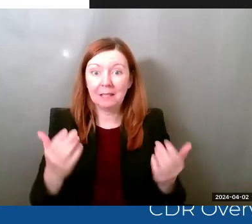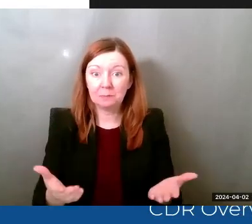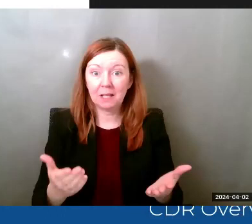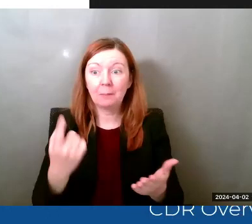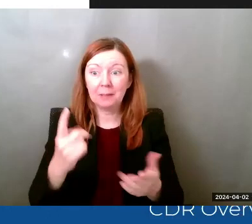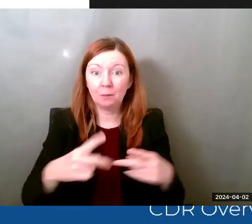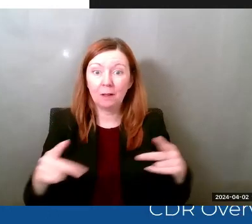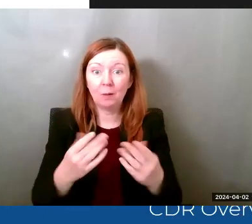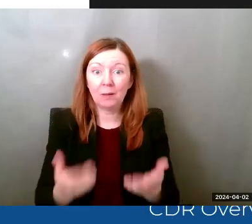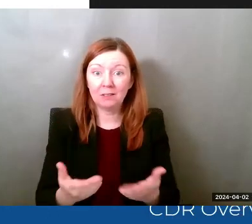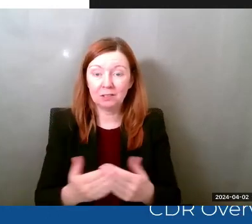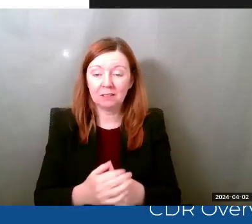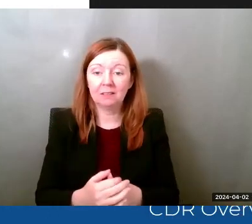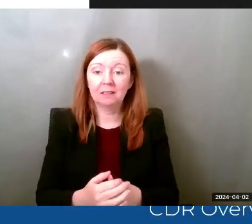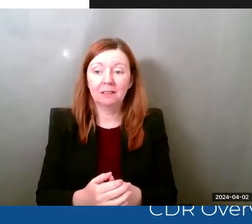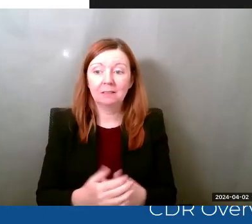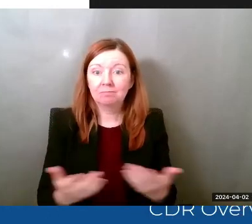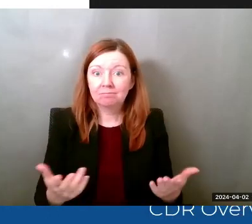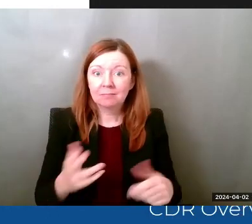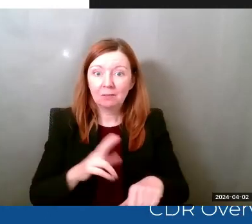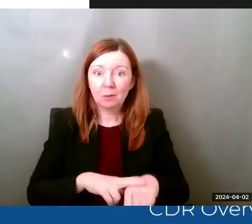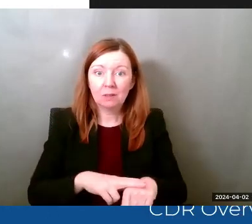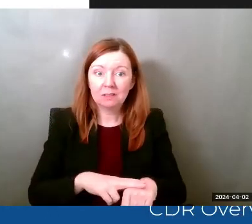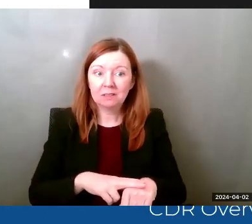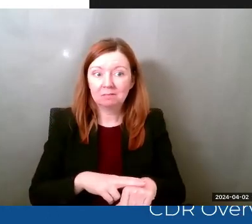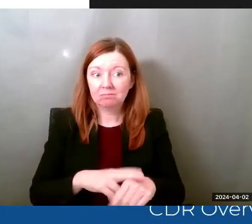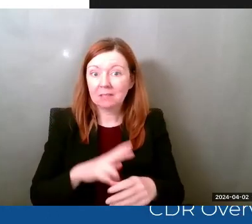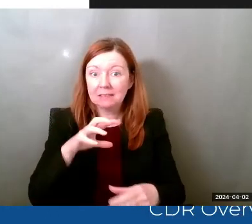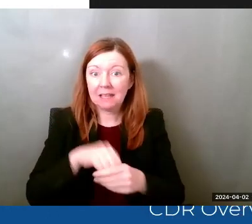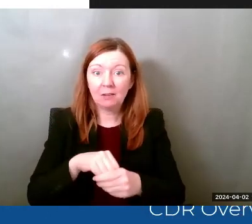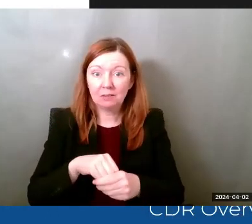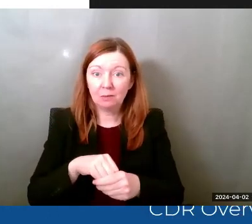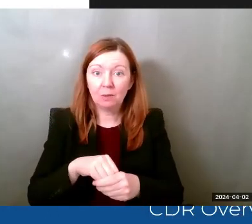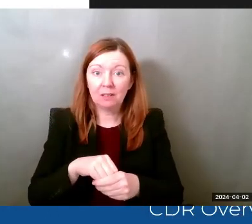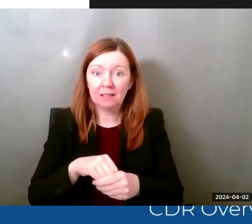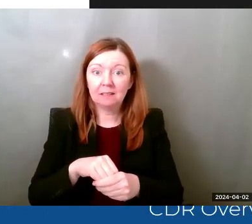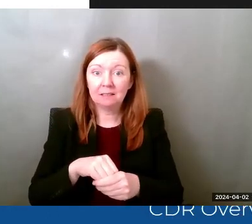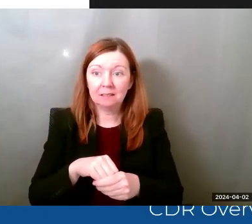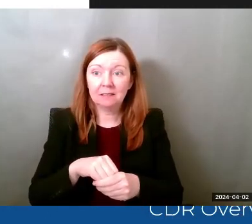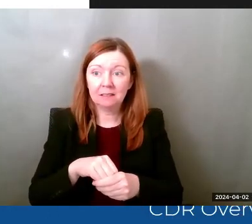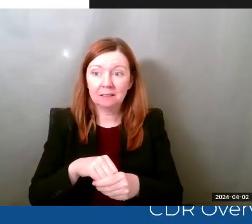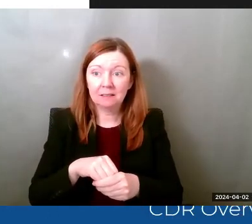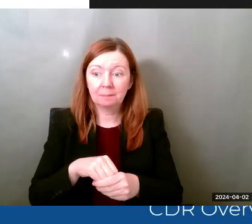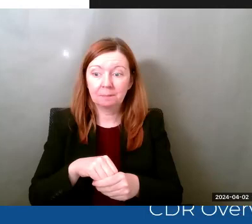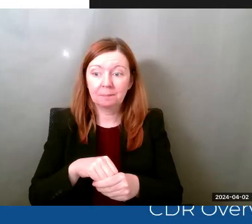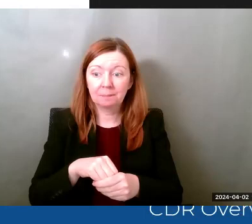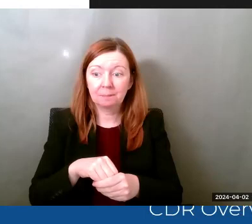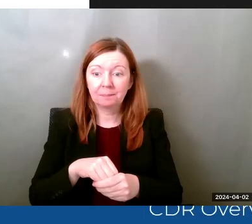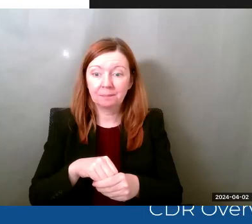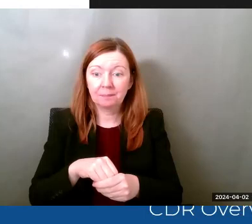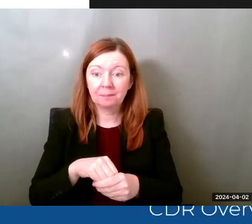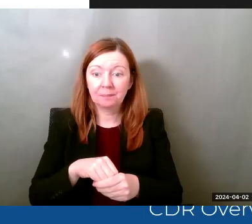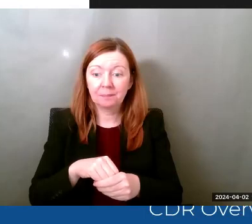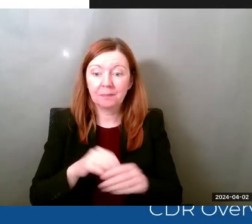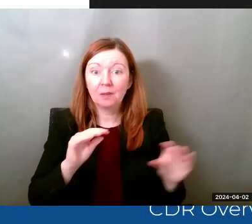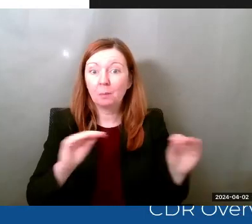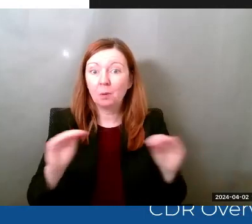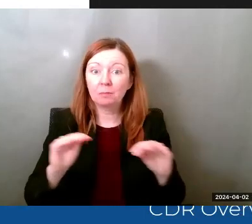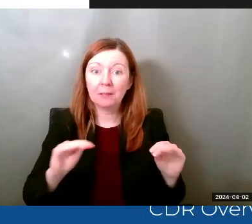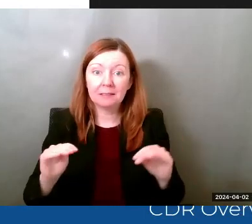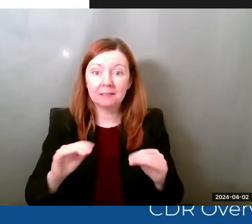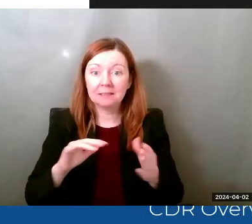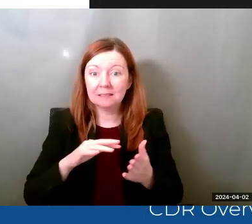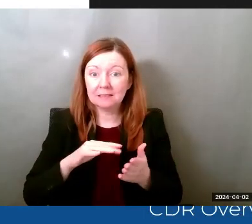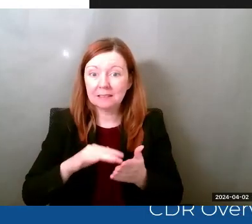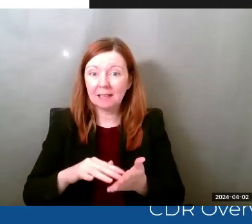one location, which of course is accounted for in the movement studies. But I